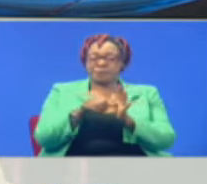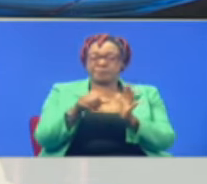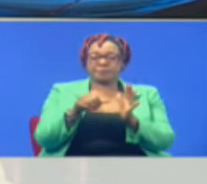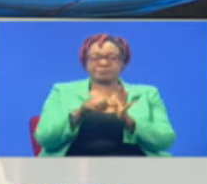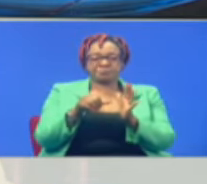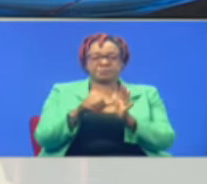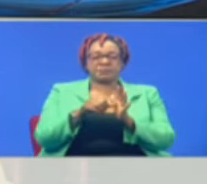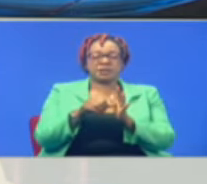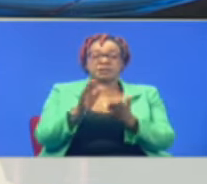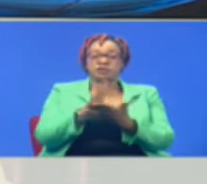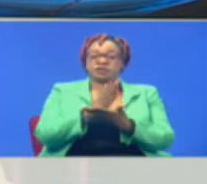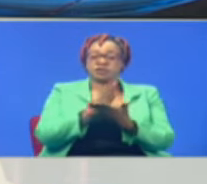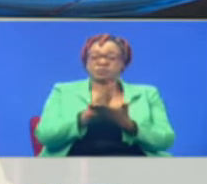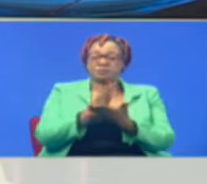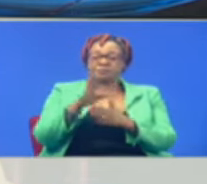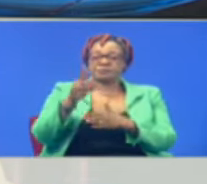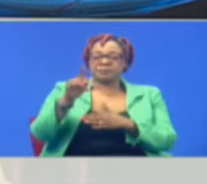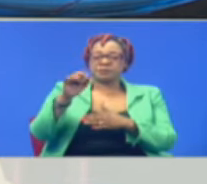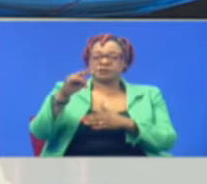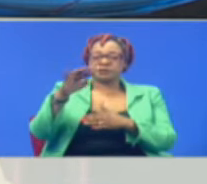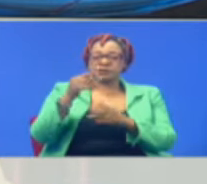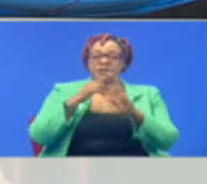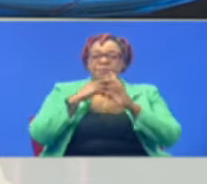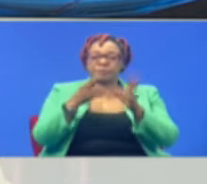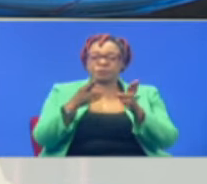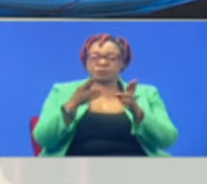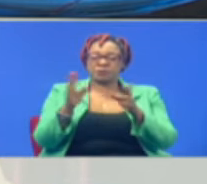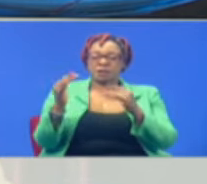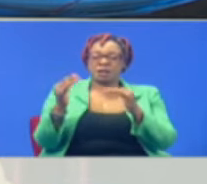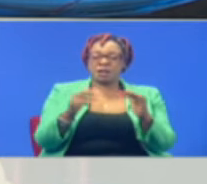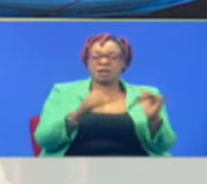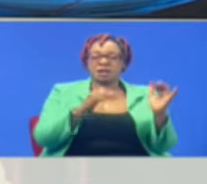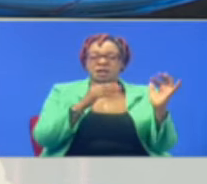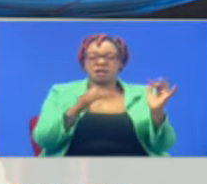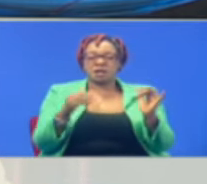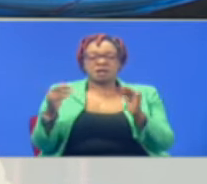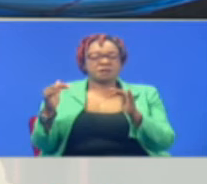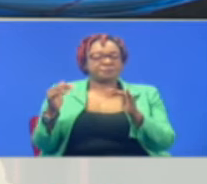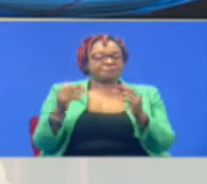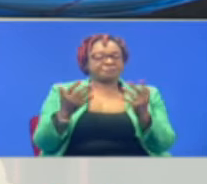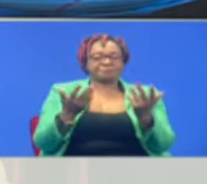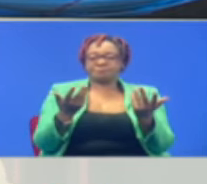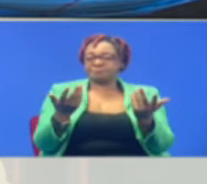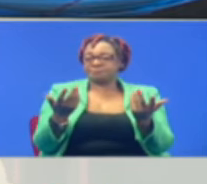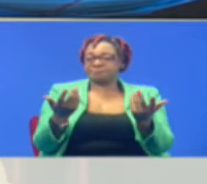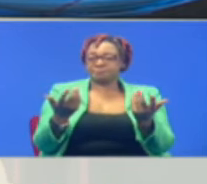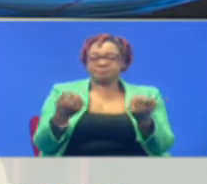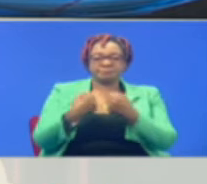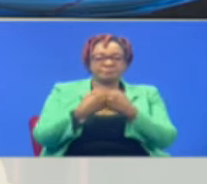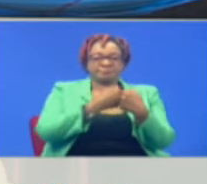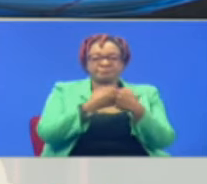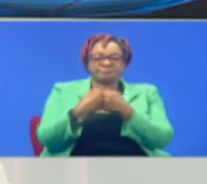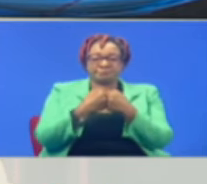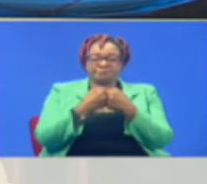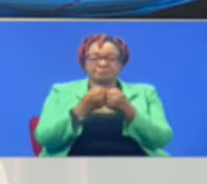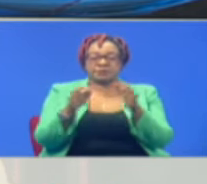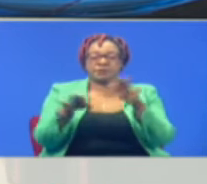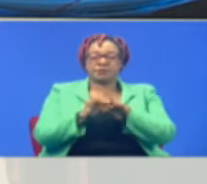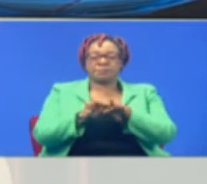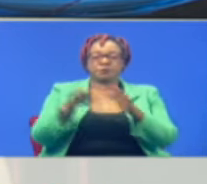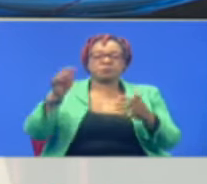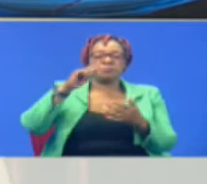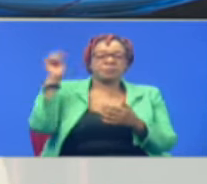session. Bridget Ngana reports that the debate, deemed as a supremacy battle between Deputy President William